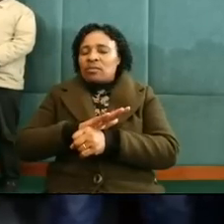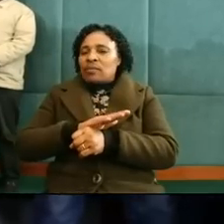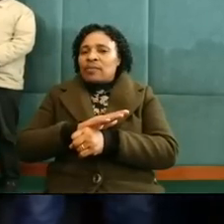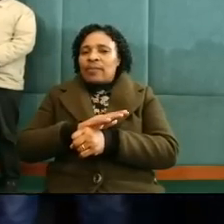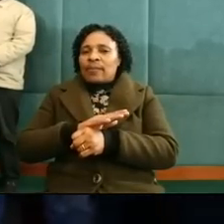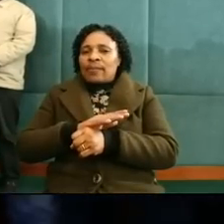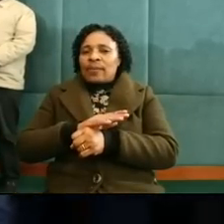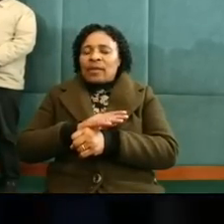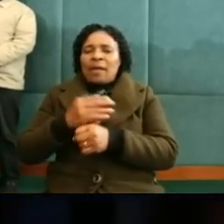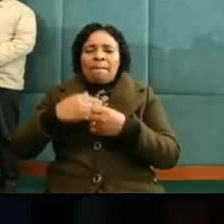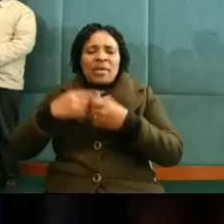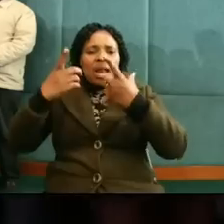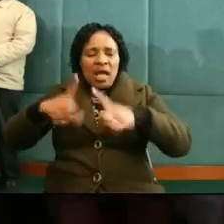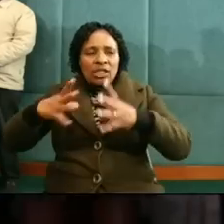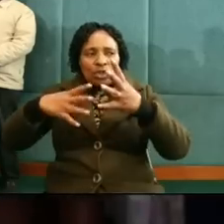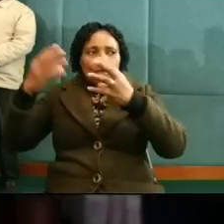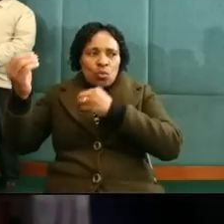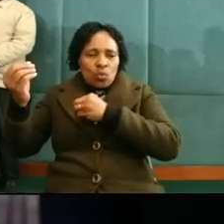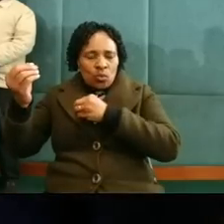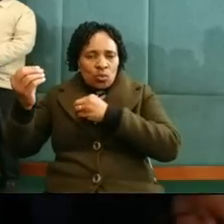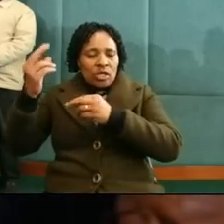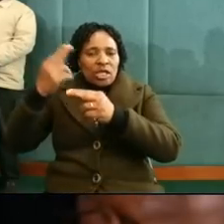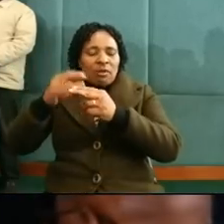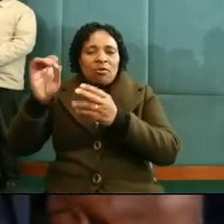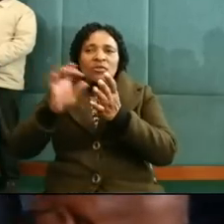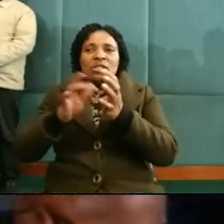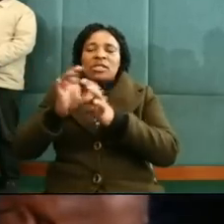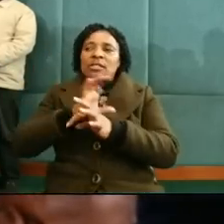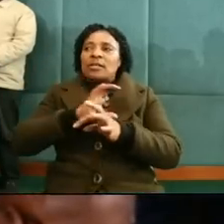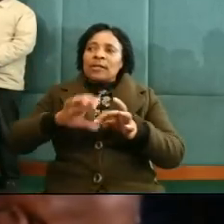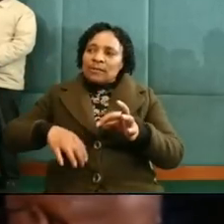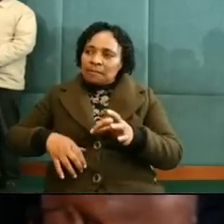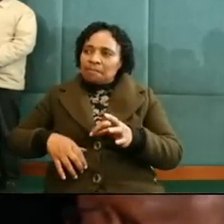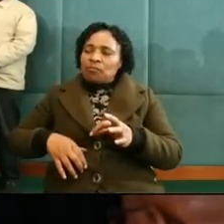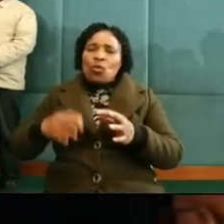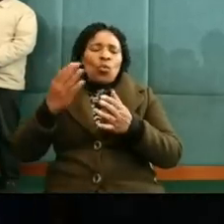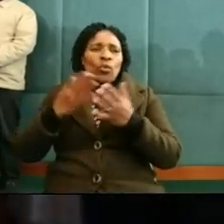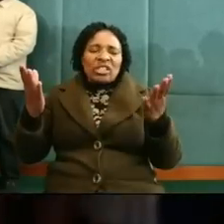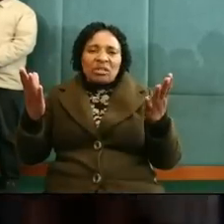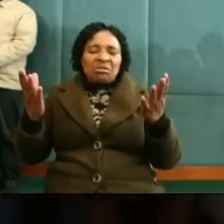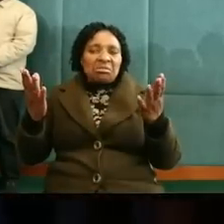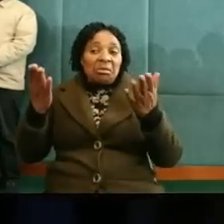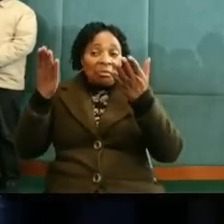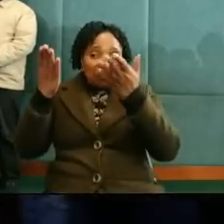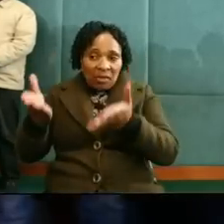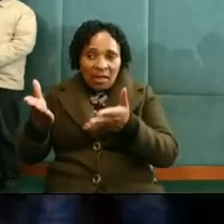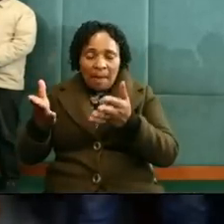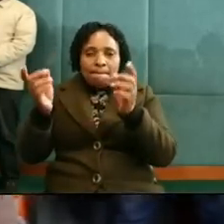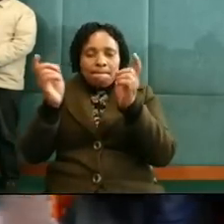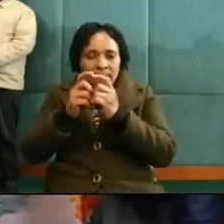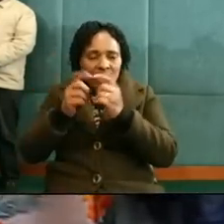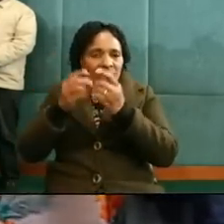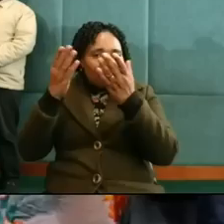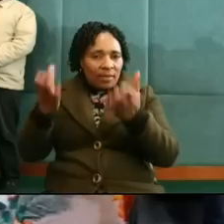completely. I am letting it go in the name of Jesus. Whatever hurt is there, whatever pain is